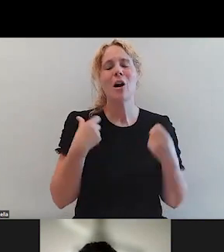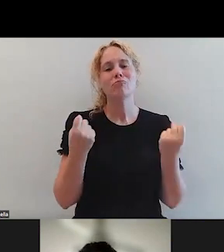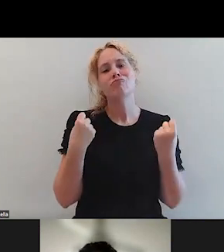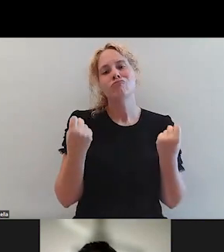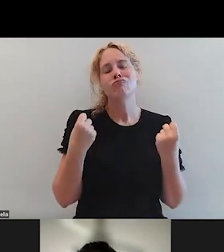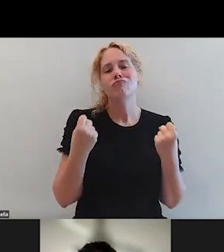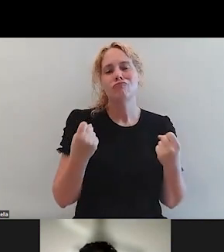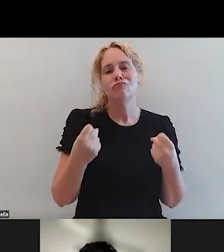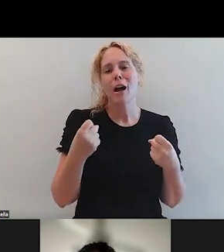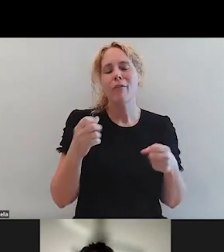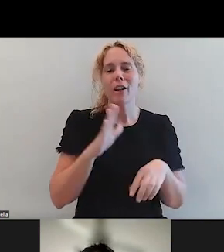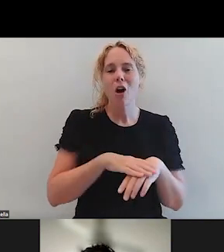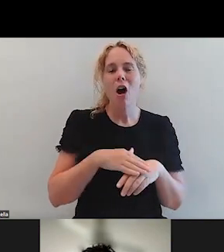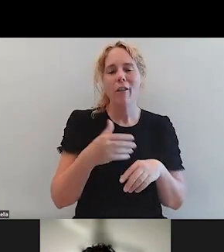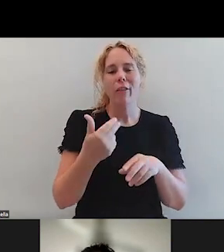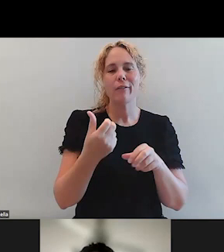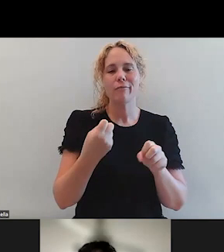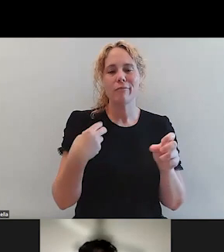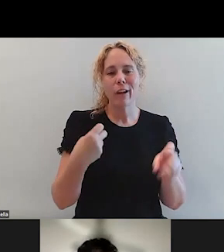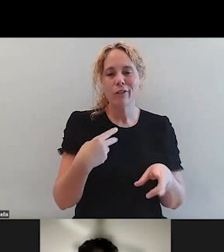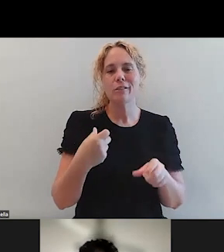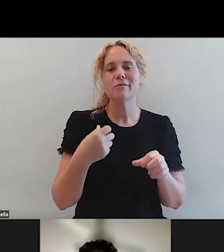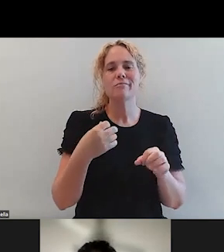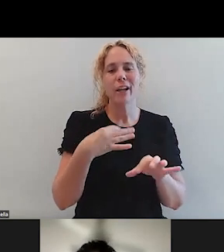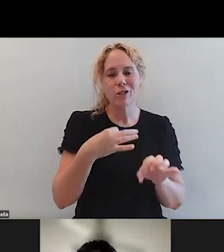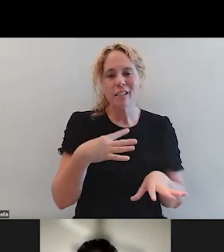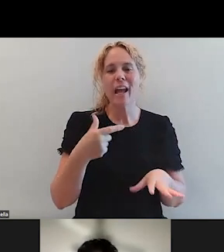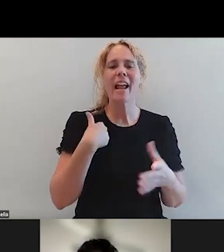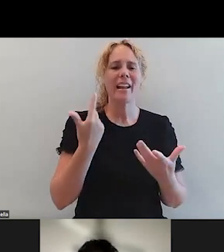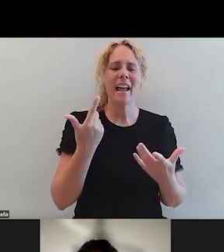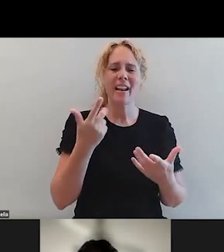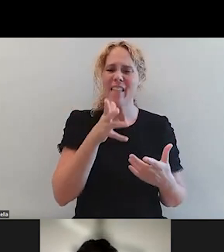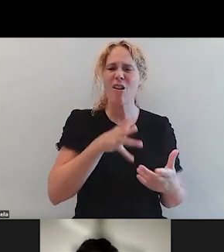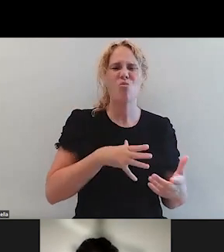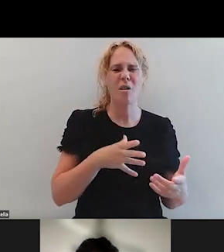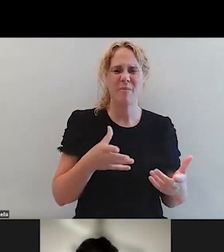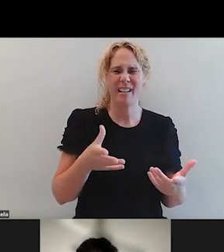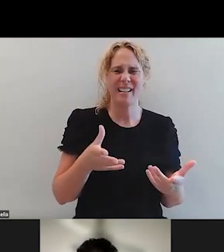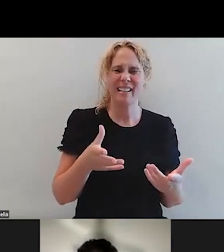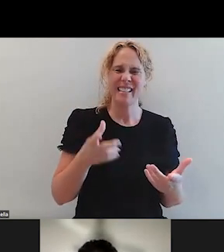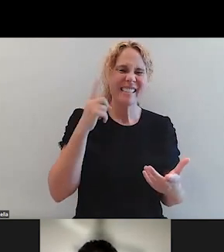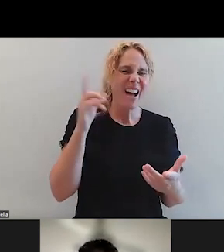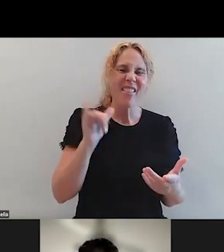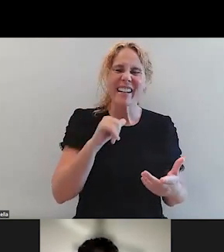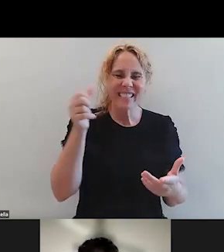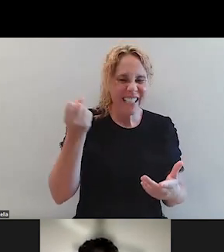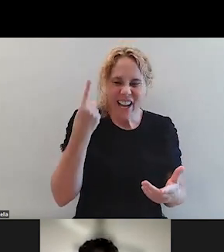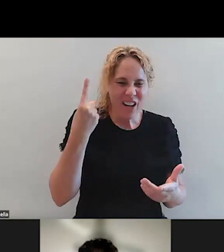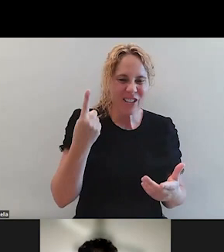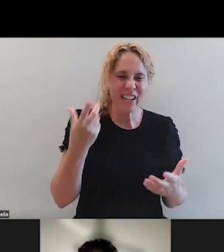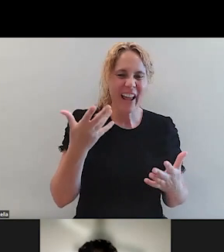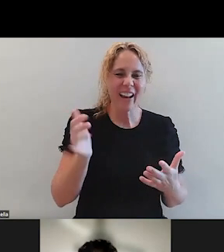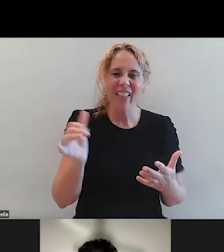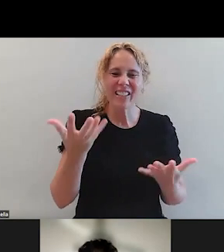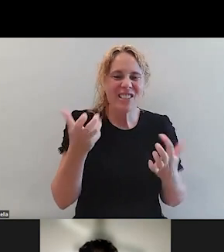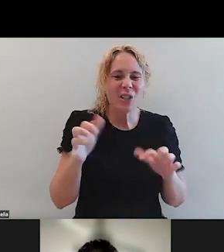interstate, talking to this lady, being like, I just don't understand. I don't even really want to be talking to you right now. I just wanted something to